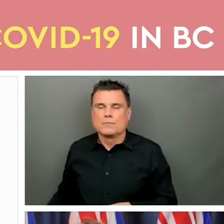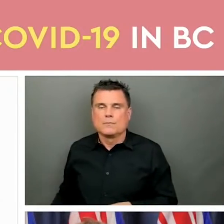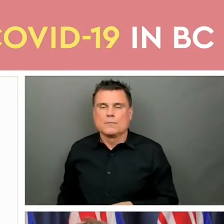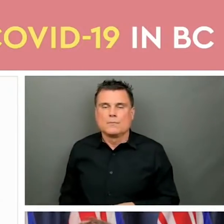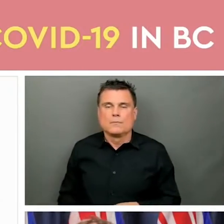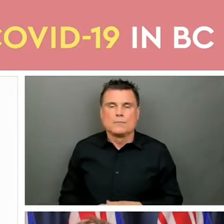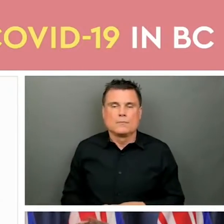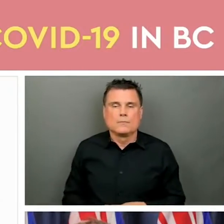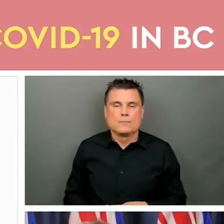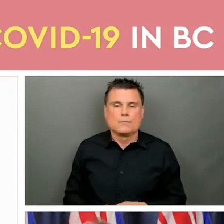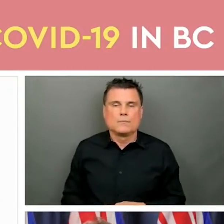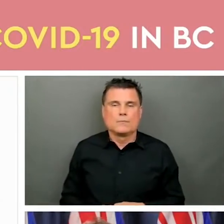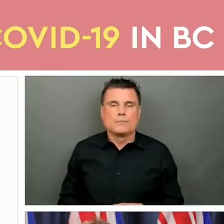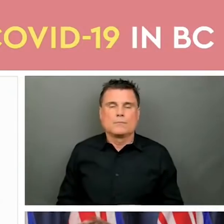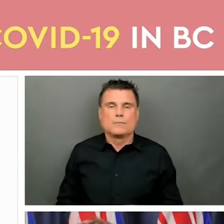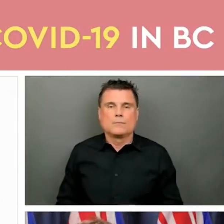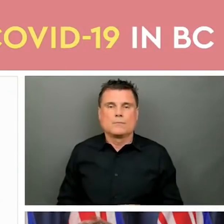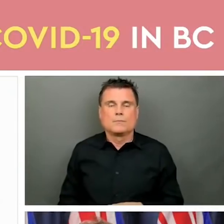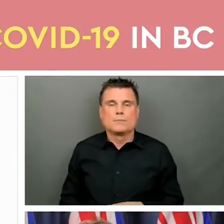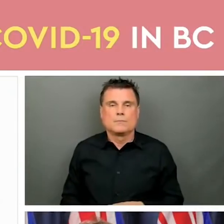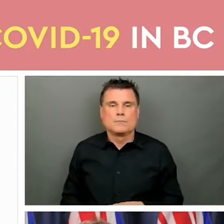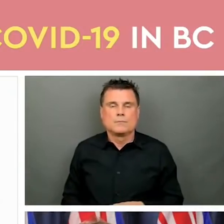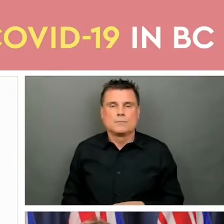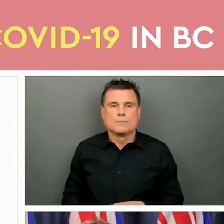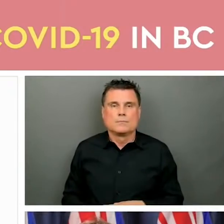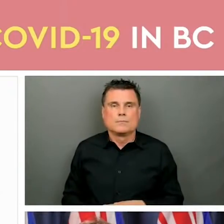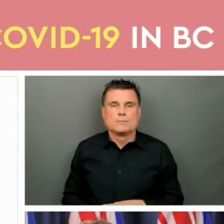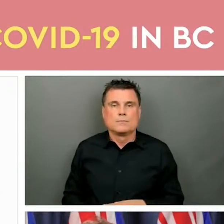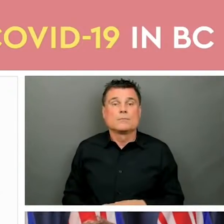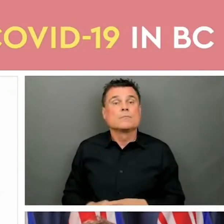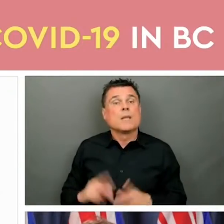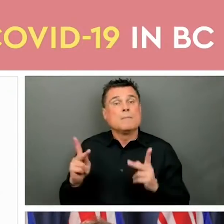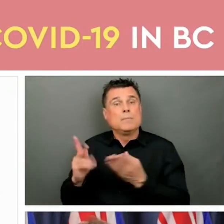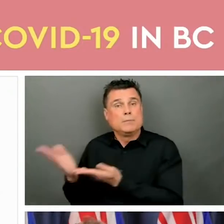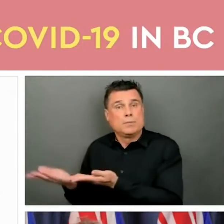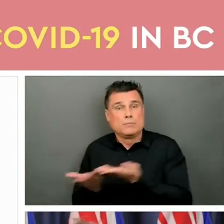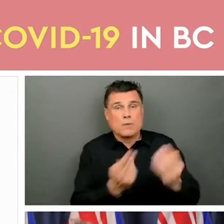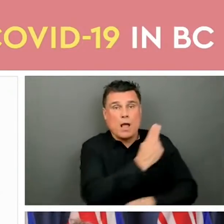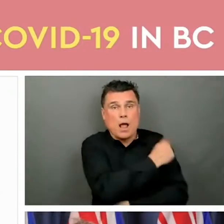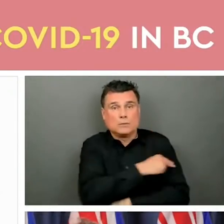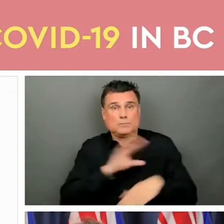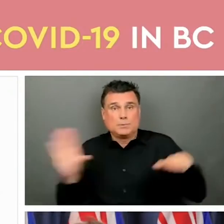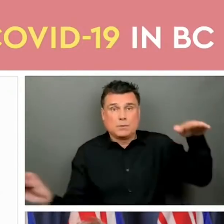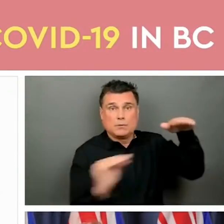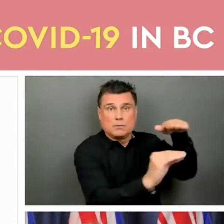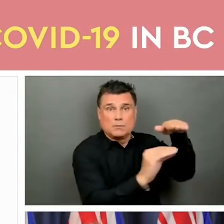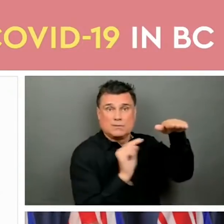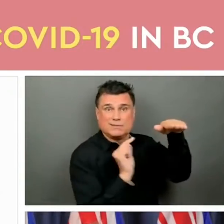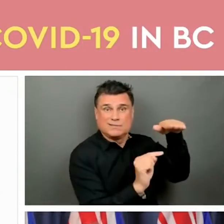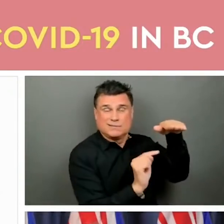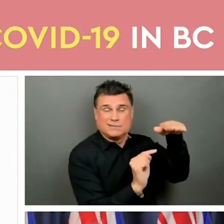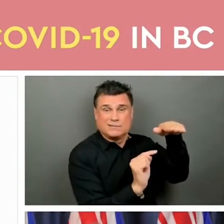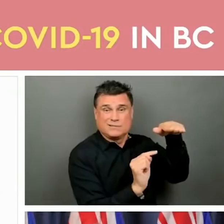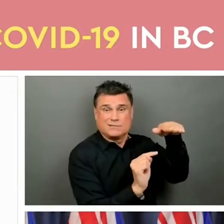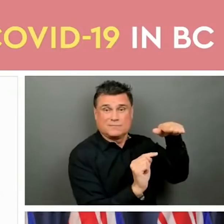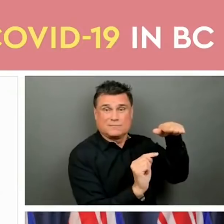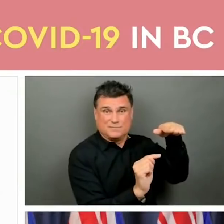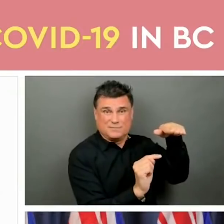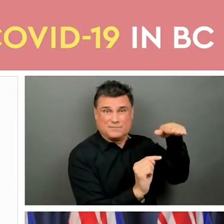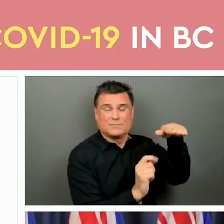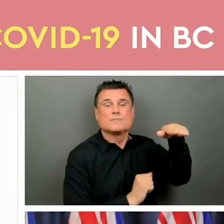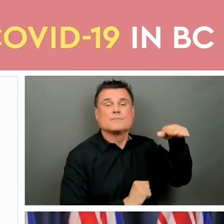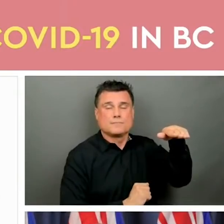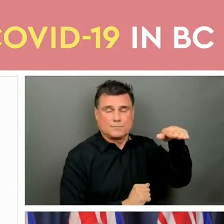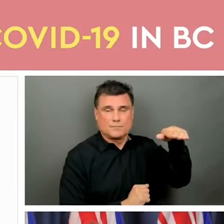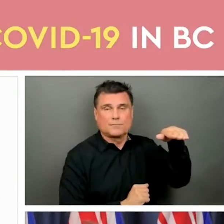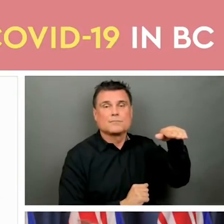from 220 to 298 patients, critical care occupancy from 83 to 127 patients. It'll be 137